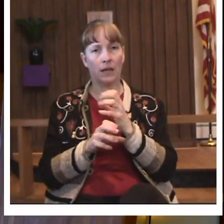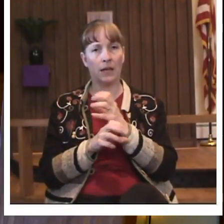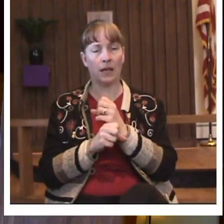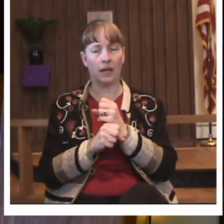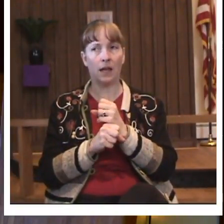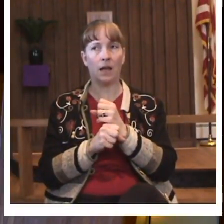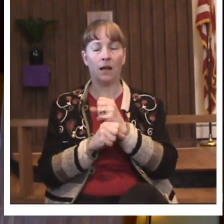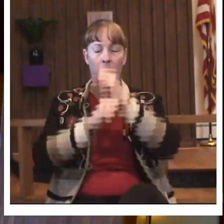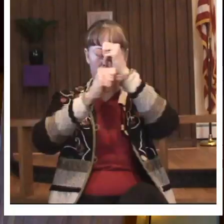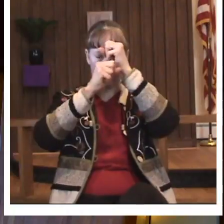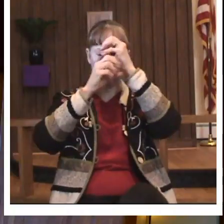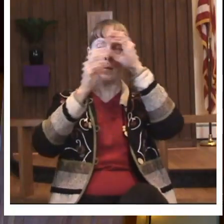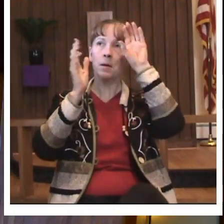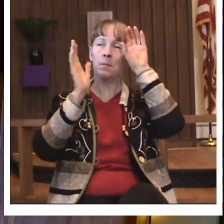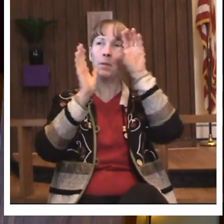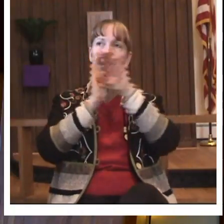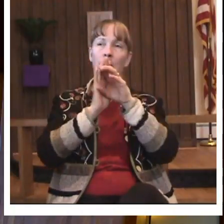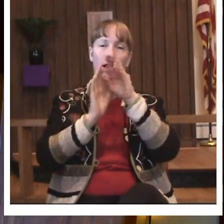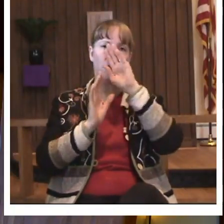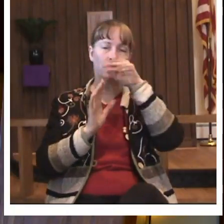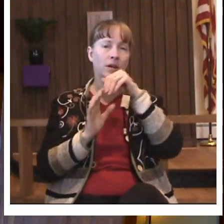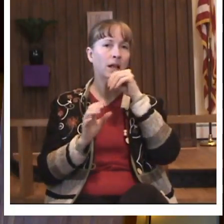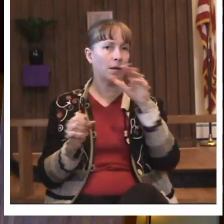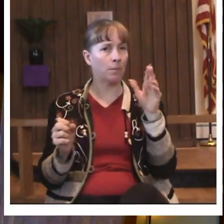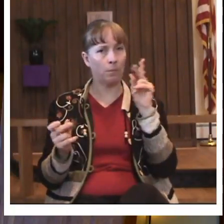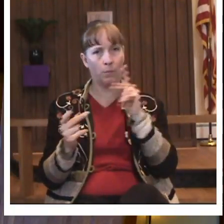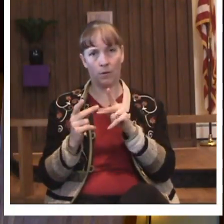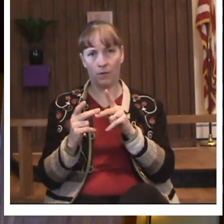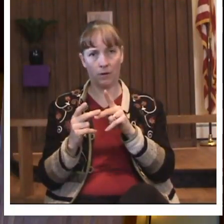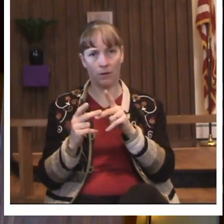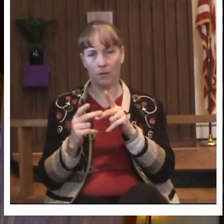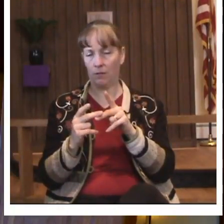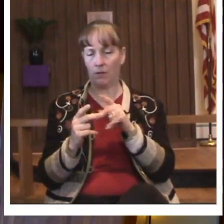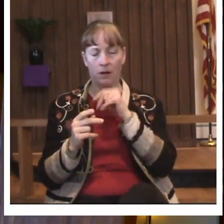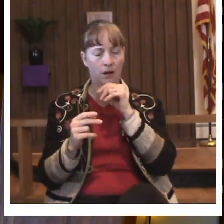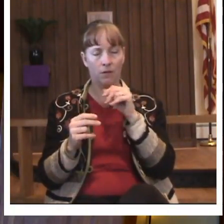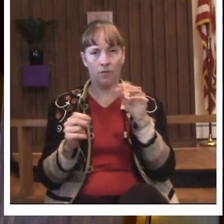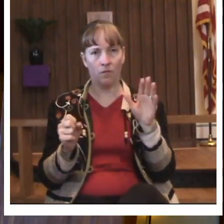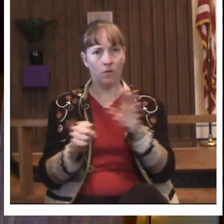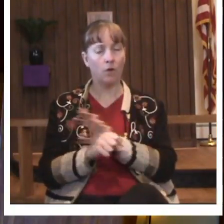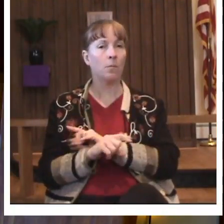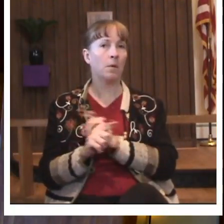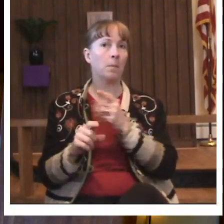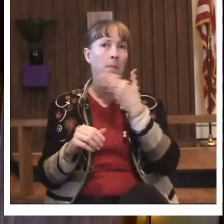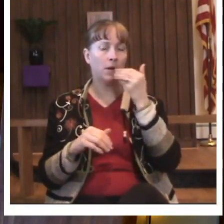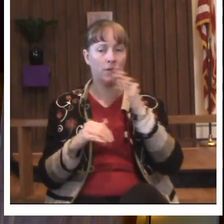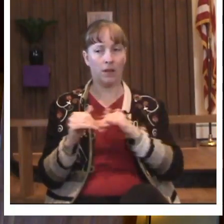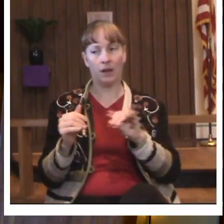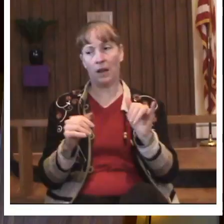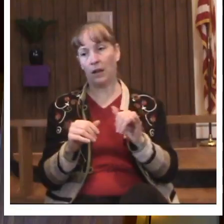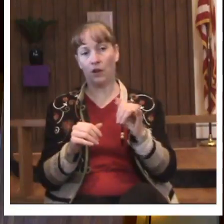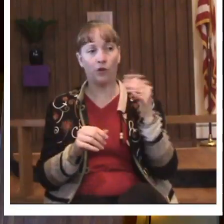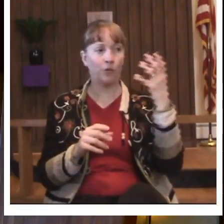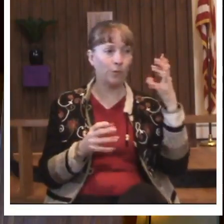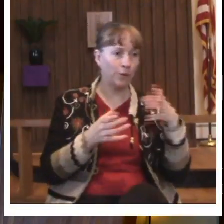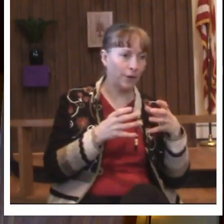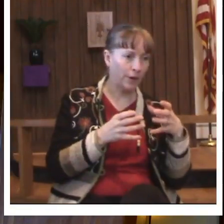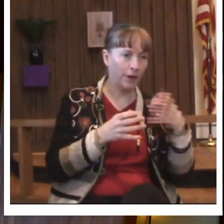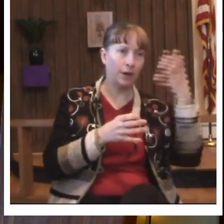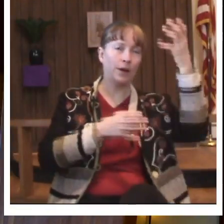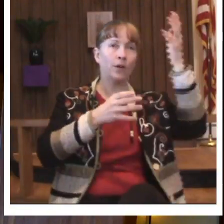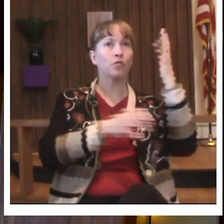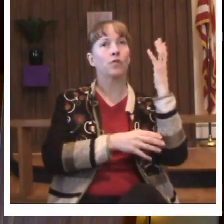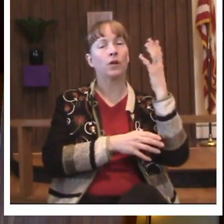of the elephant. Certainly not complete, but better than like a tree